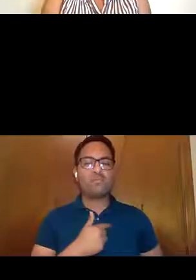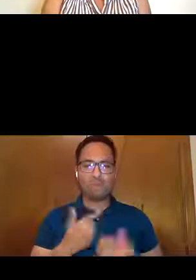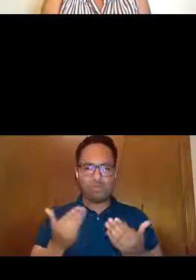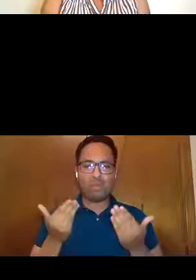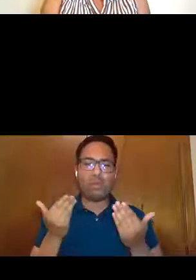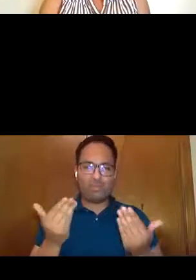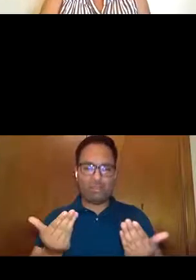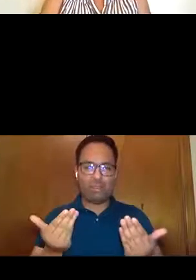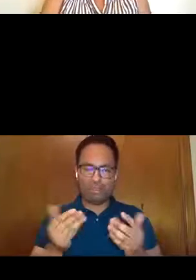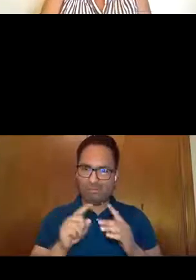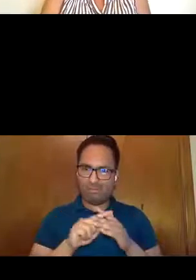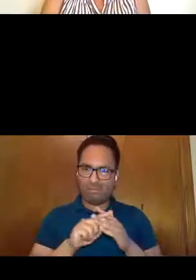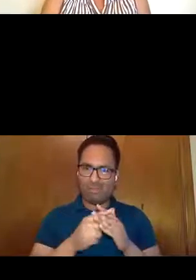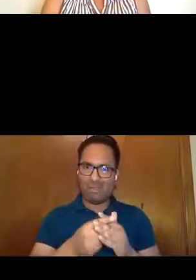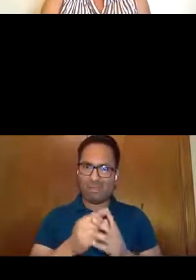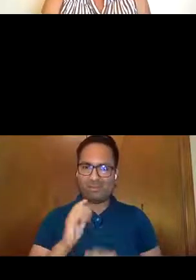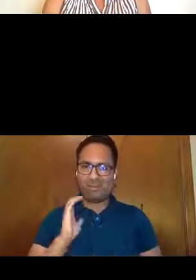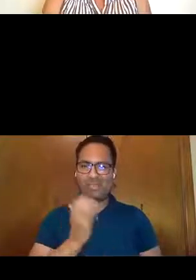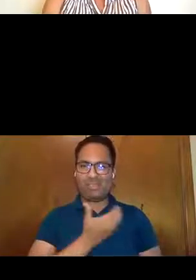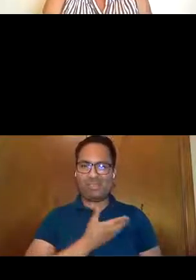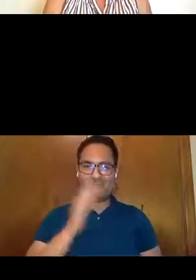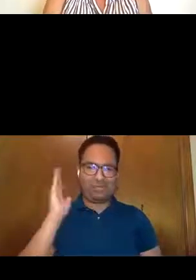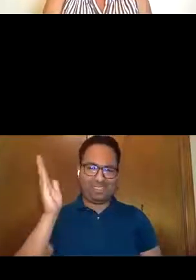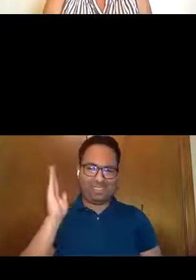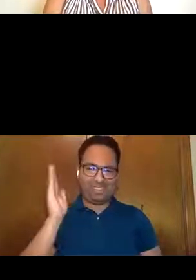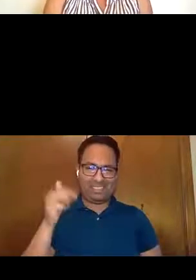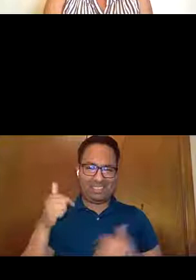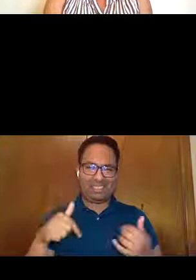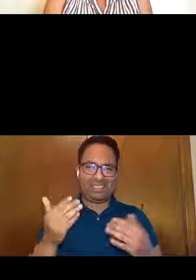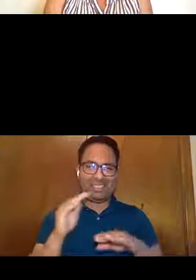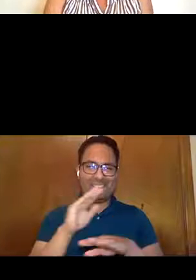and get started with our presentation this evening.